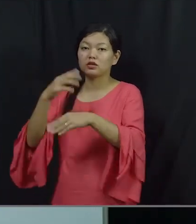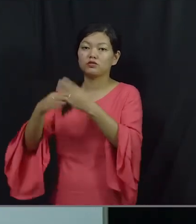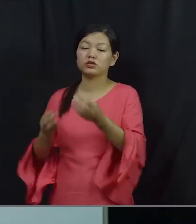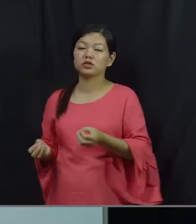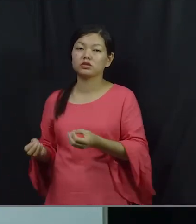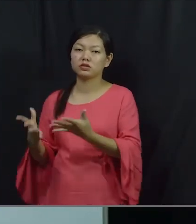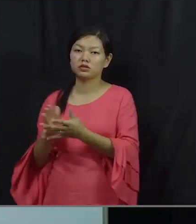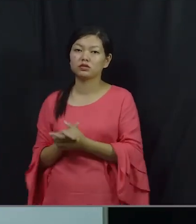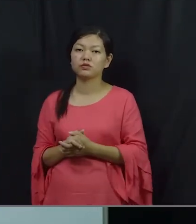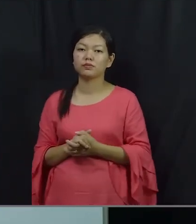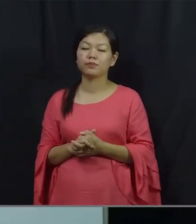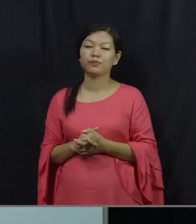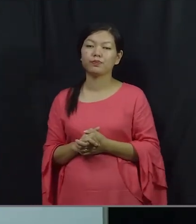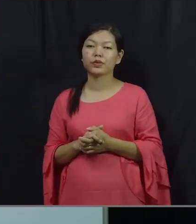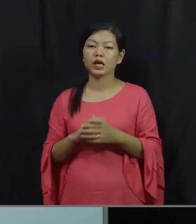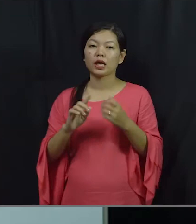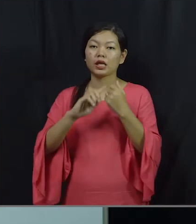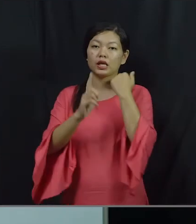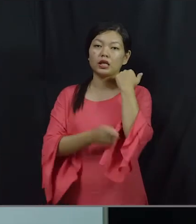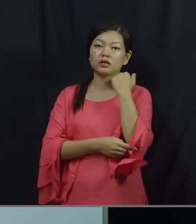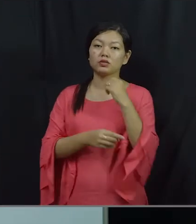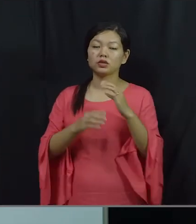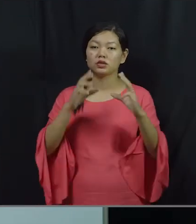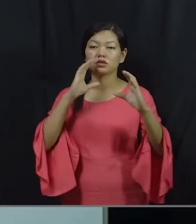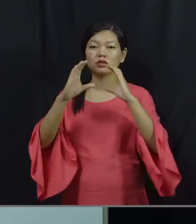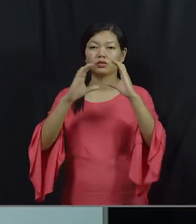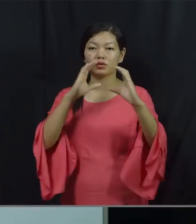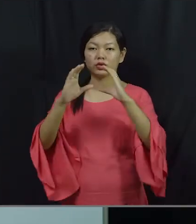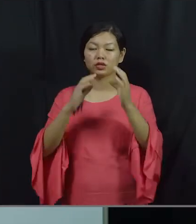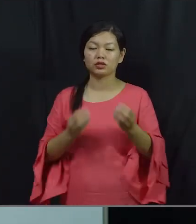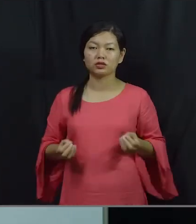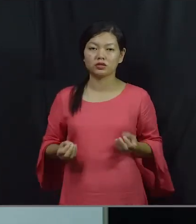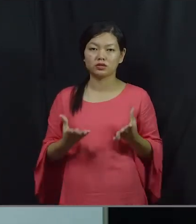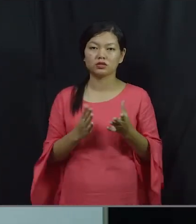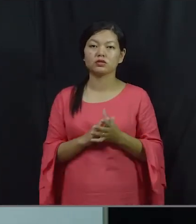one, that is the communication.